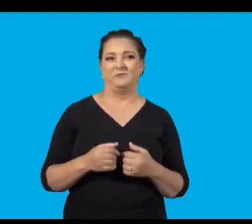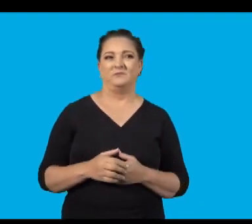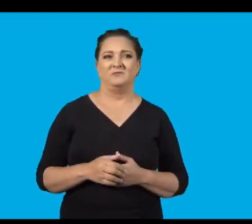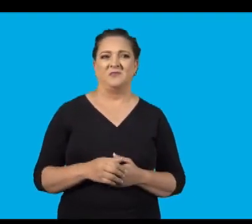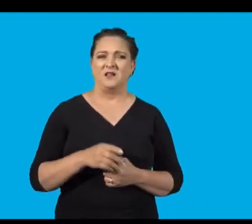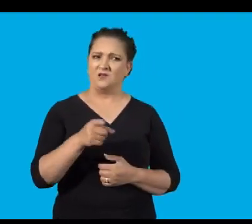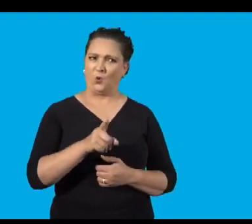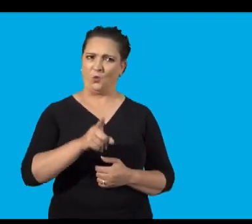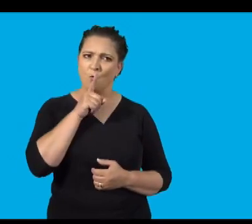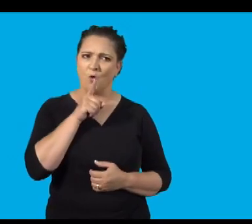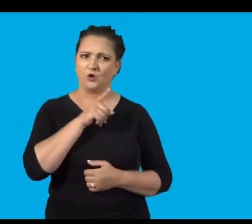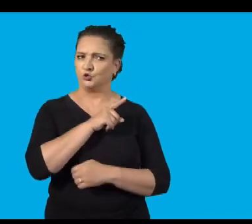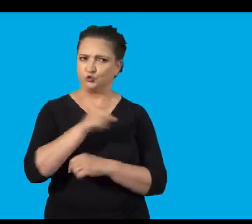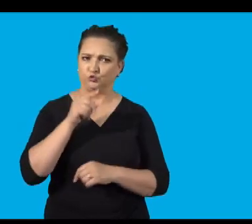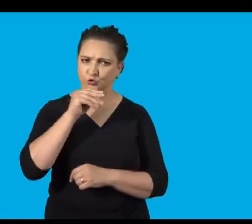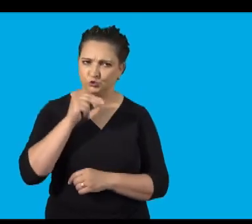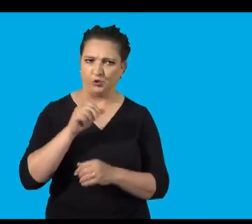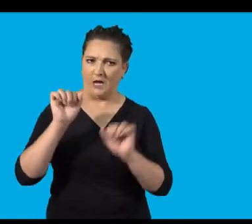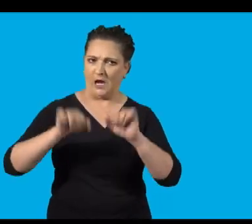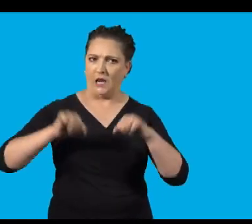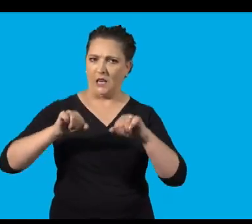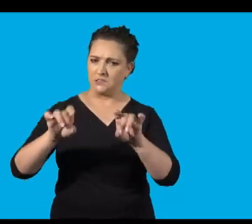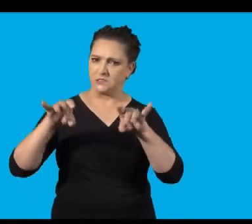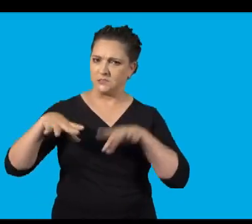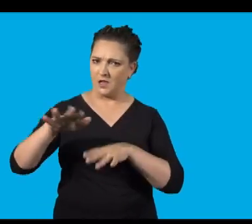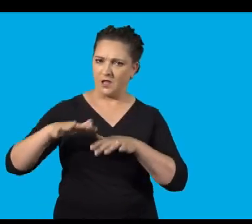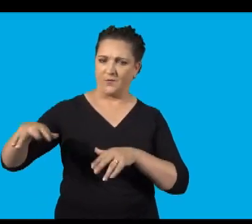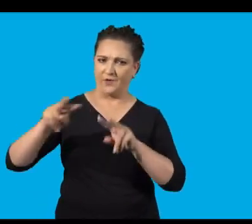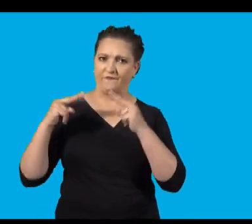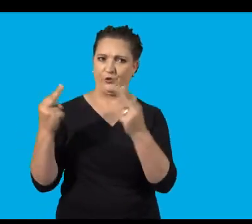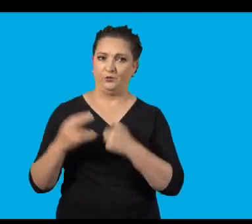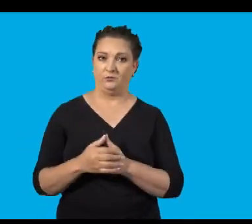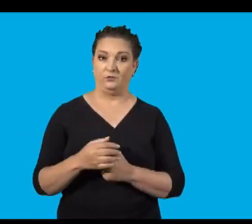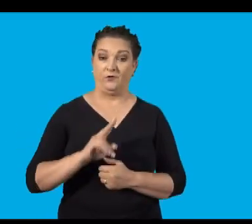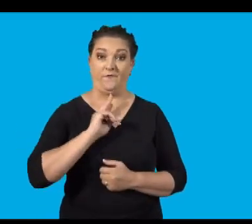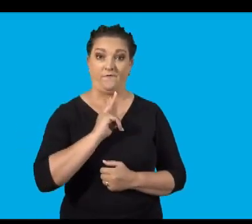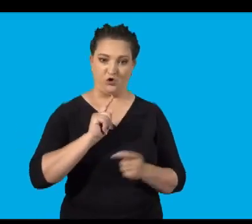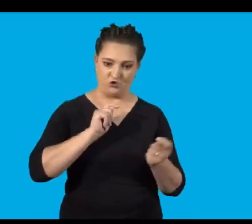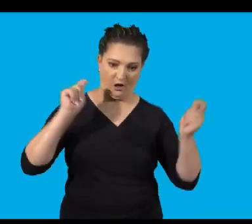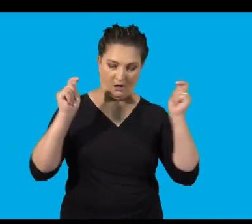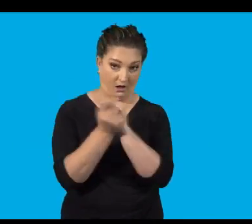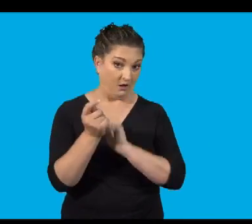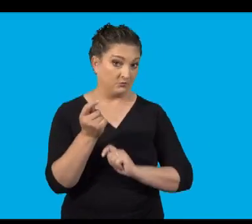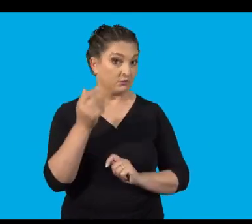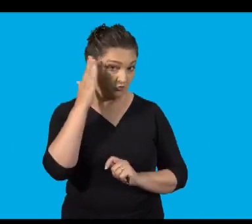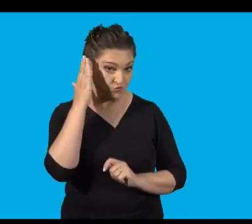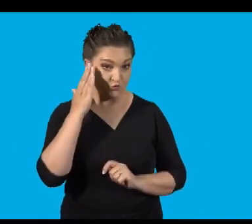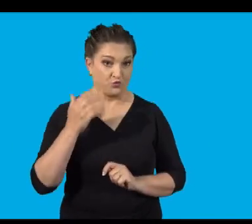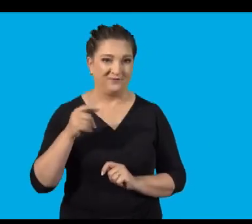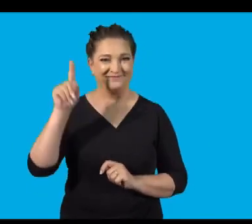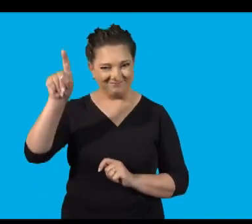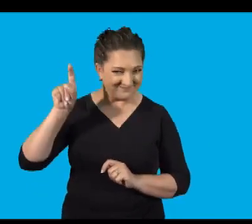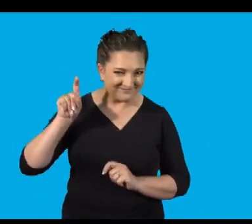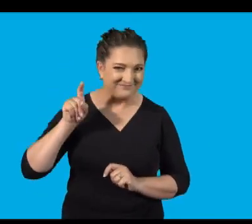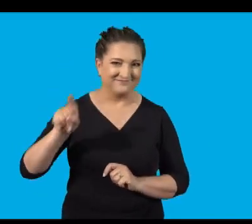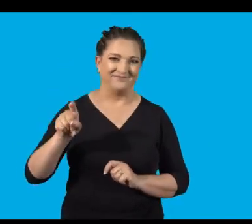next examples, be quiet. No talking allowed in the exam venue. Already you've noticed a change in my voice, so look at